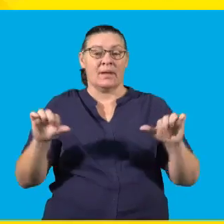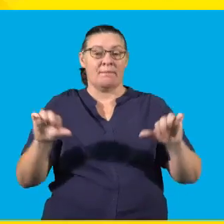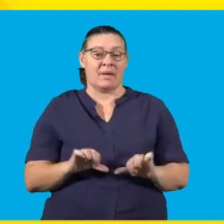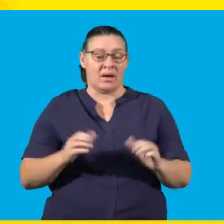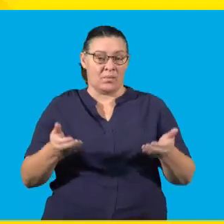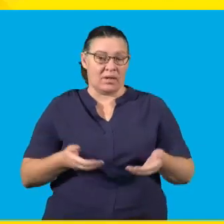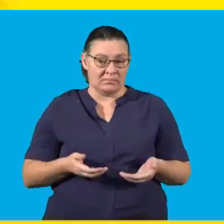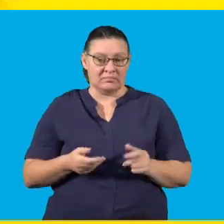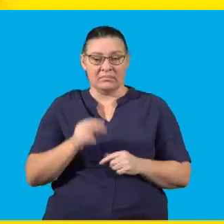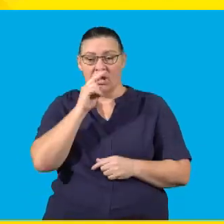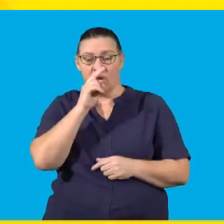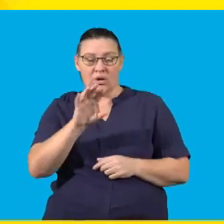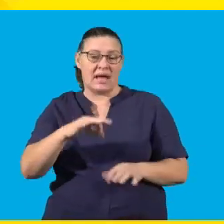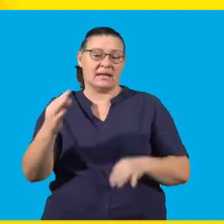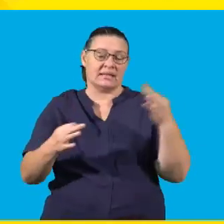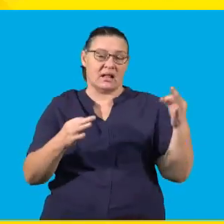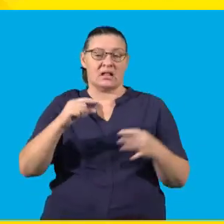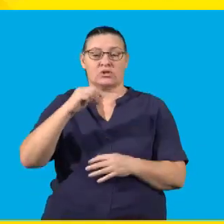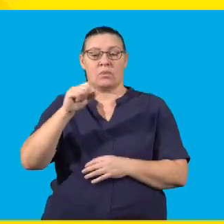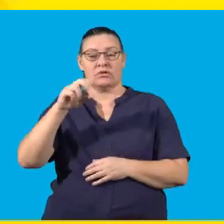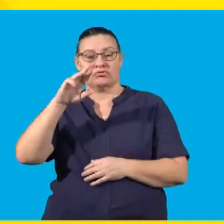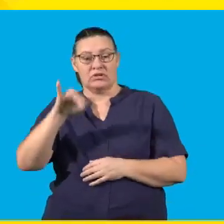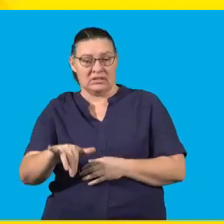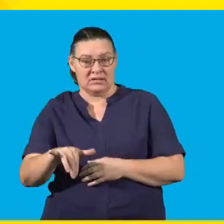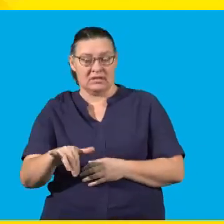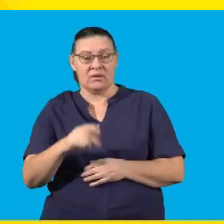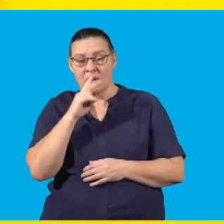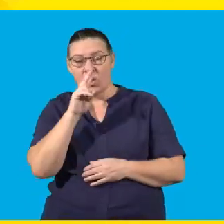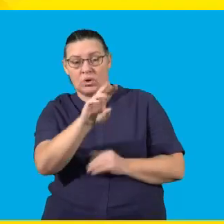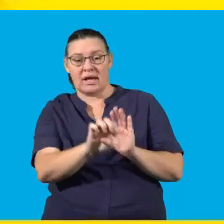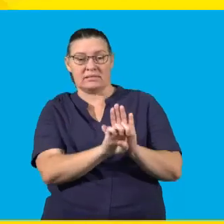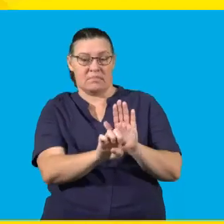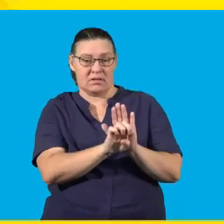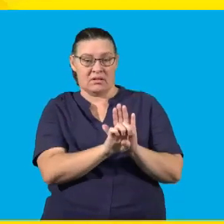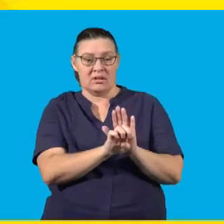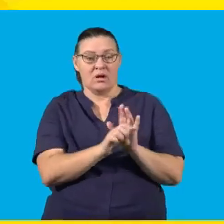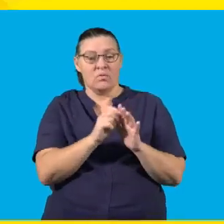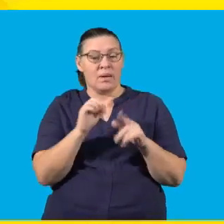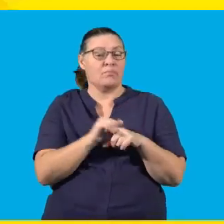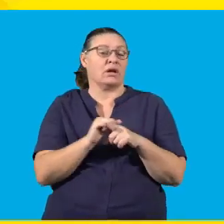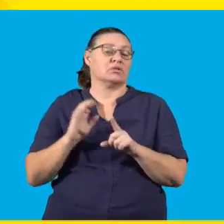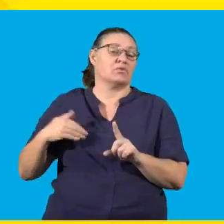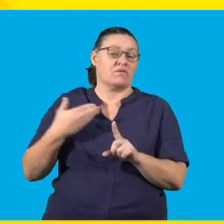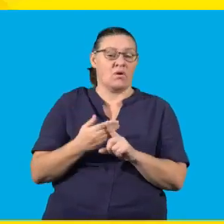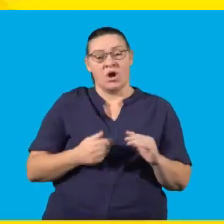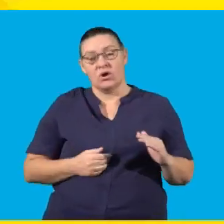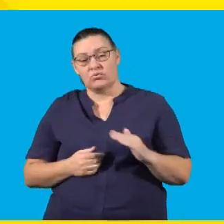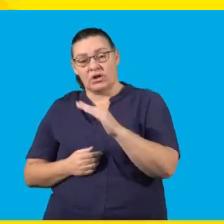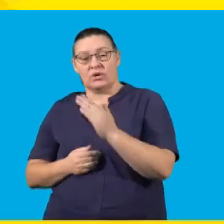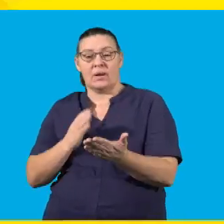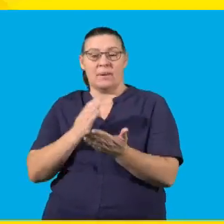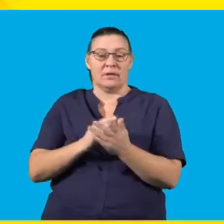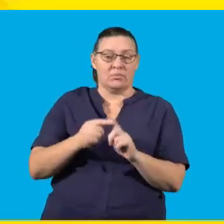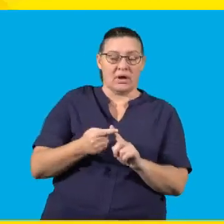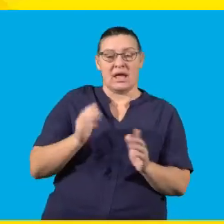Welcome back, everyone. We are looking at analytical geometry revision, and we're looking at some of the examples where we're practicing so far gradient and